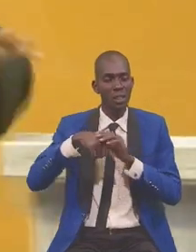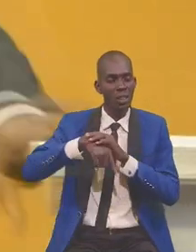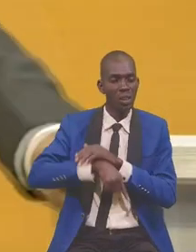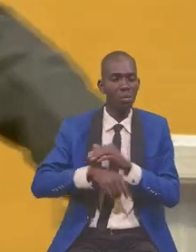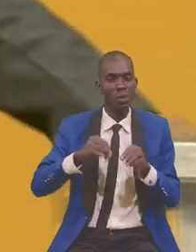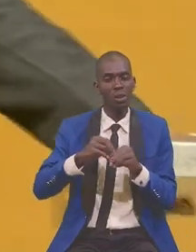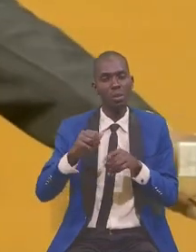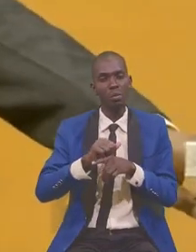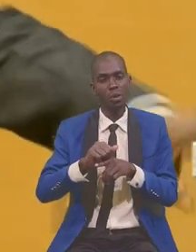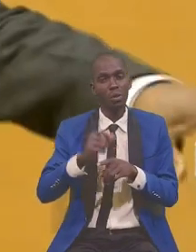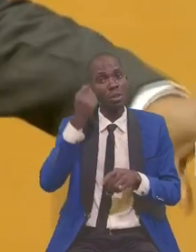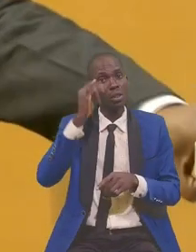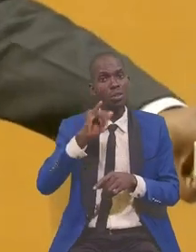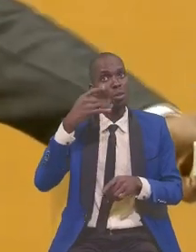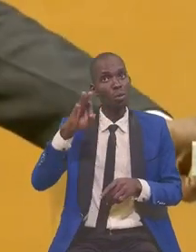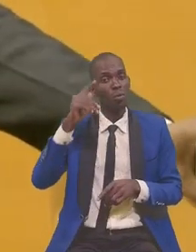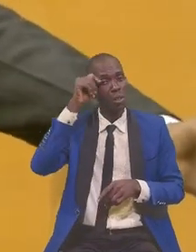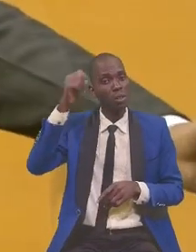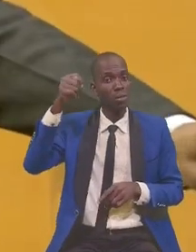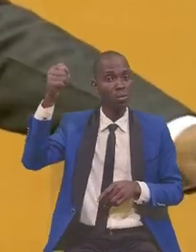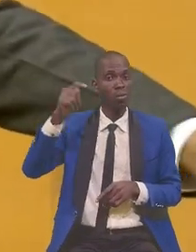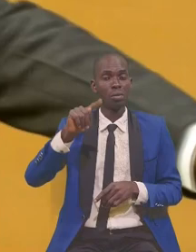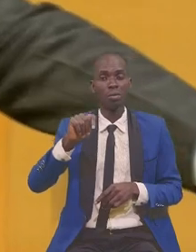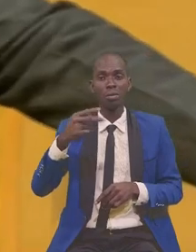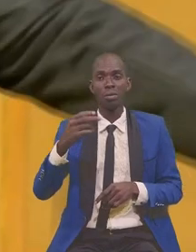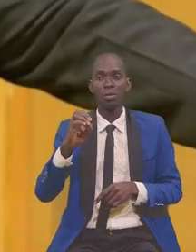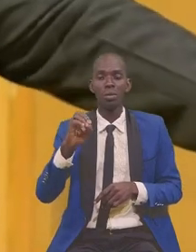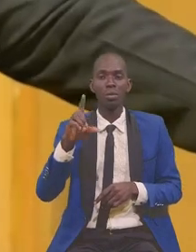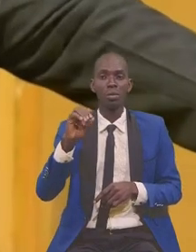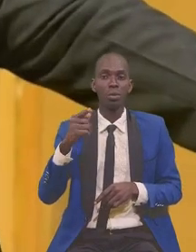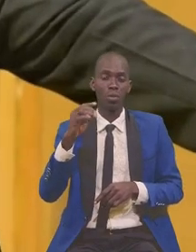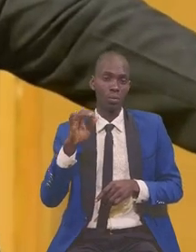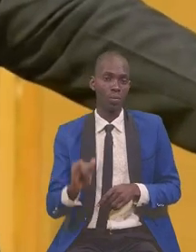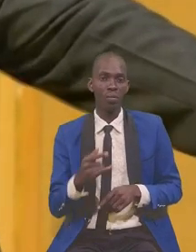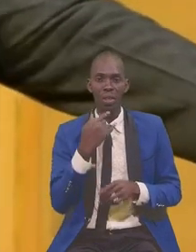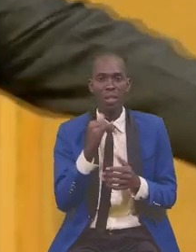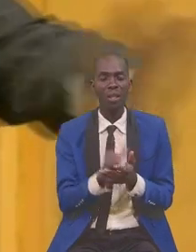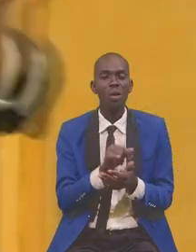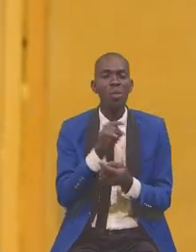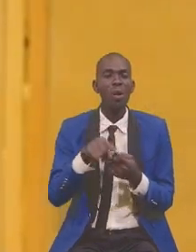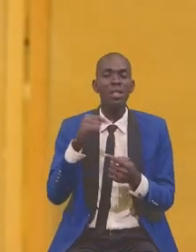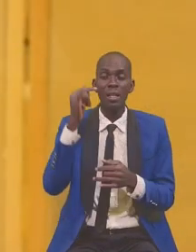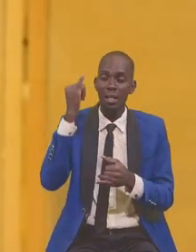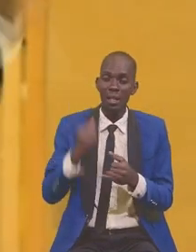theology. And they say, when the last apostle died, miracles